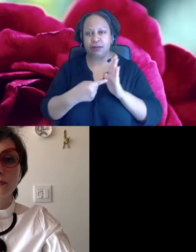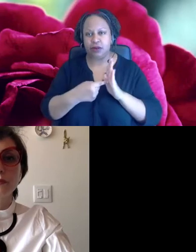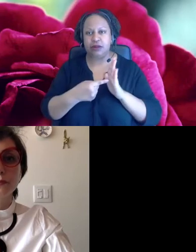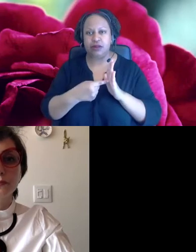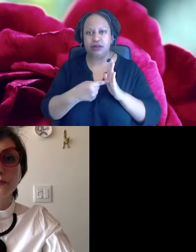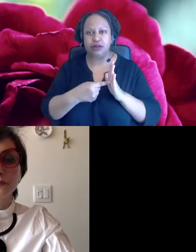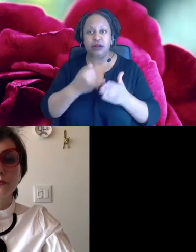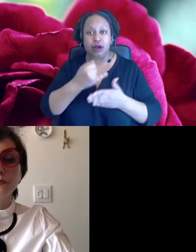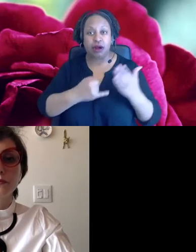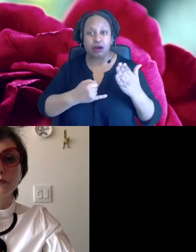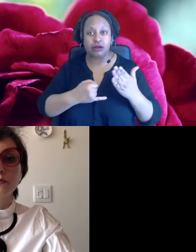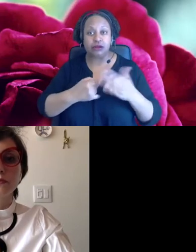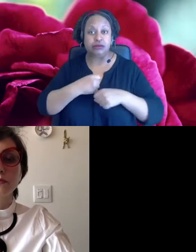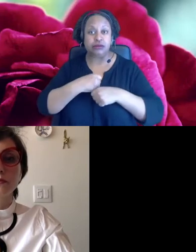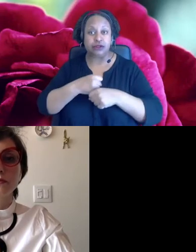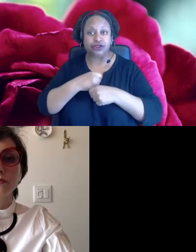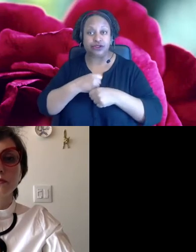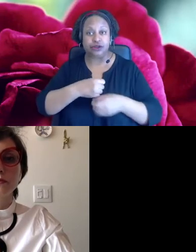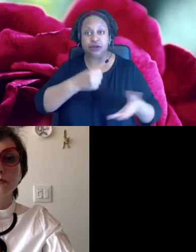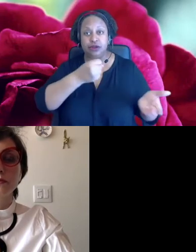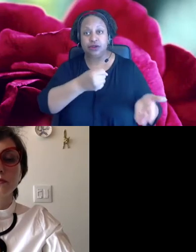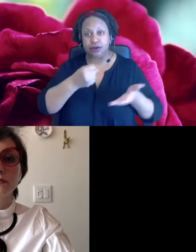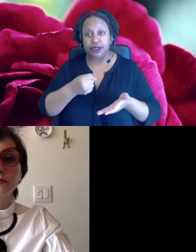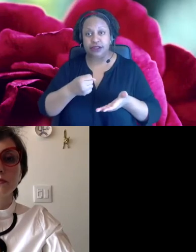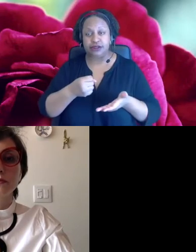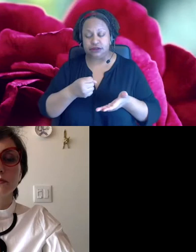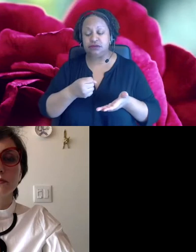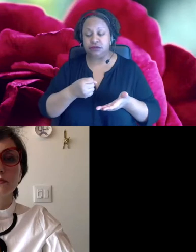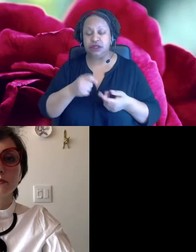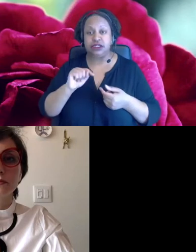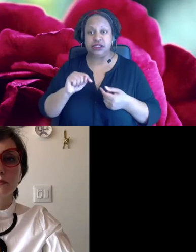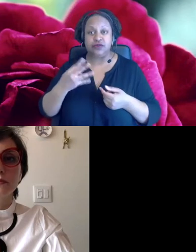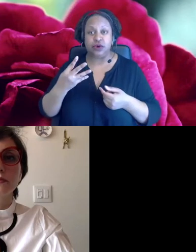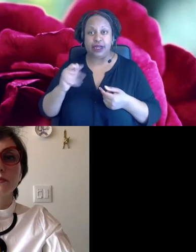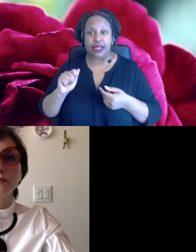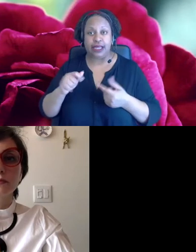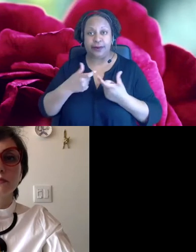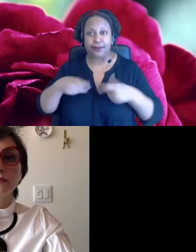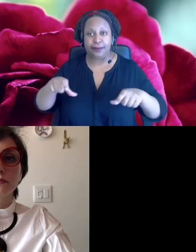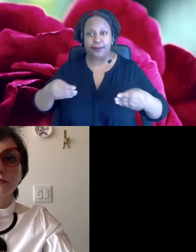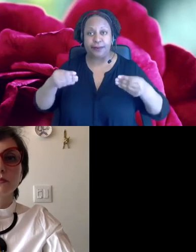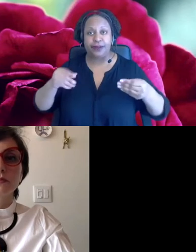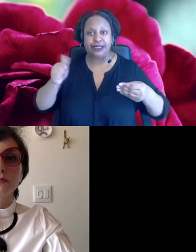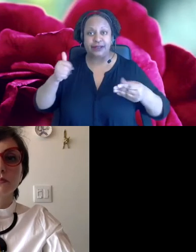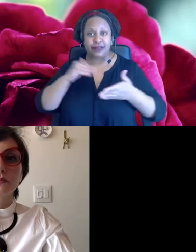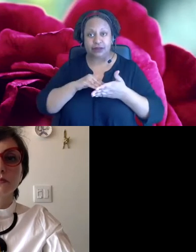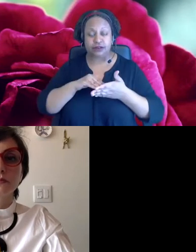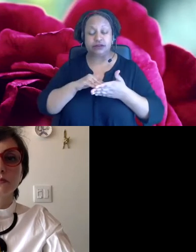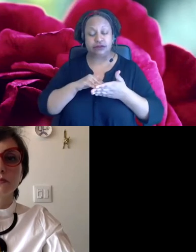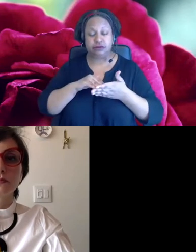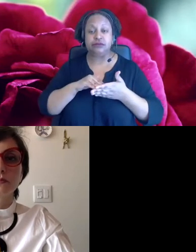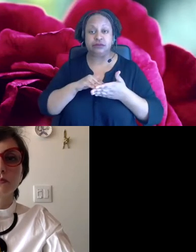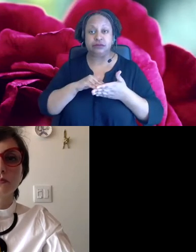art production grant, you receive the T4A for 10,000, and